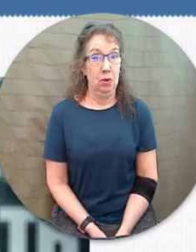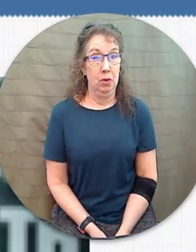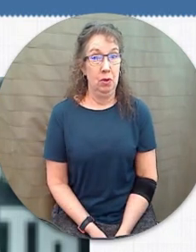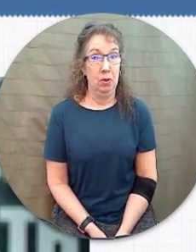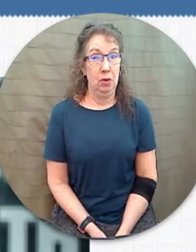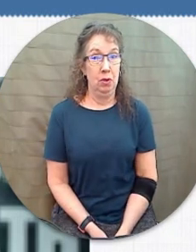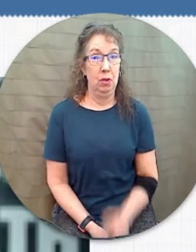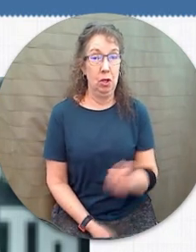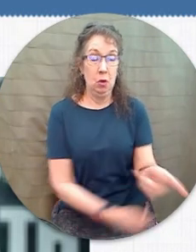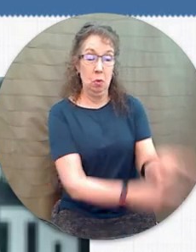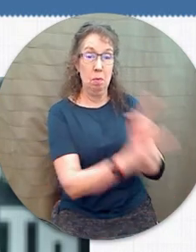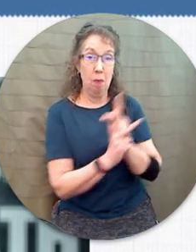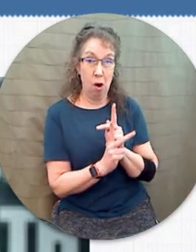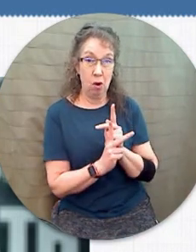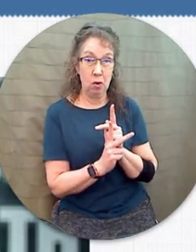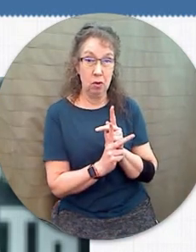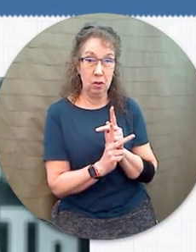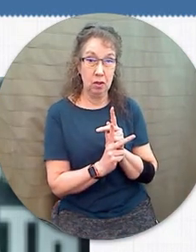You borrowed